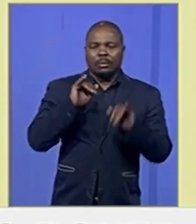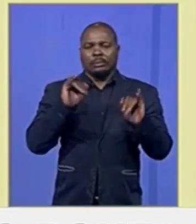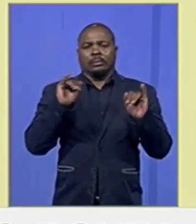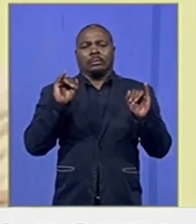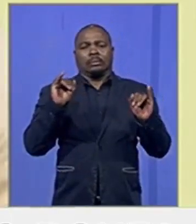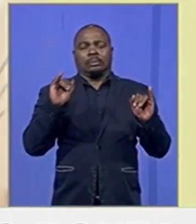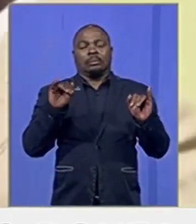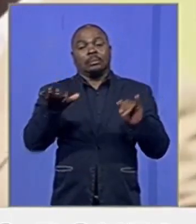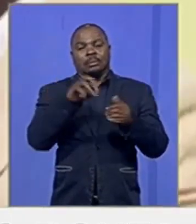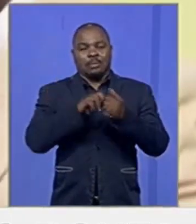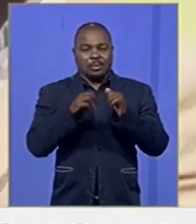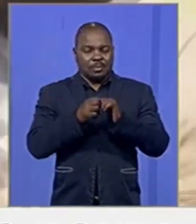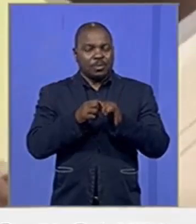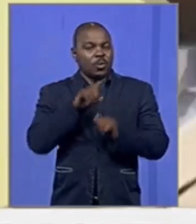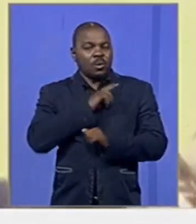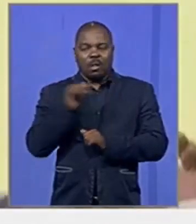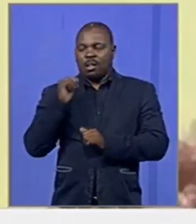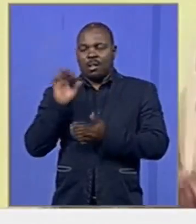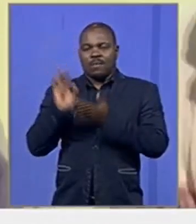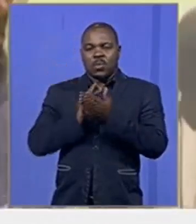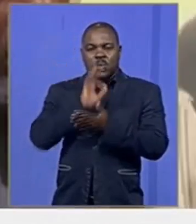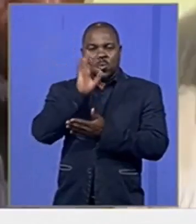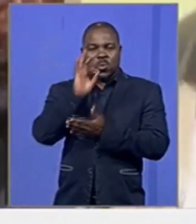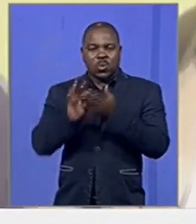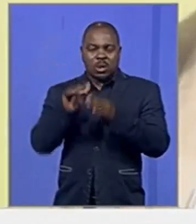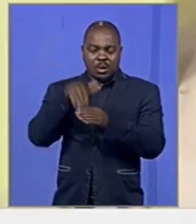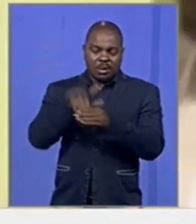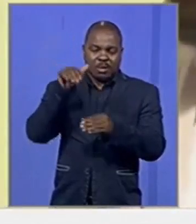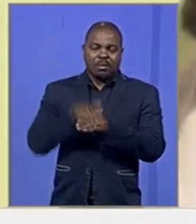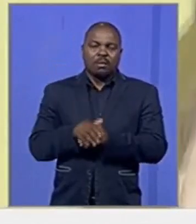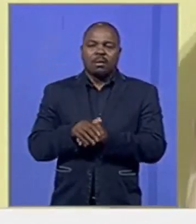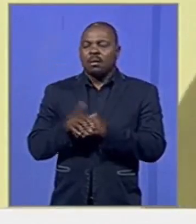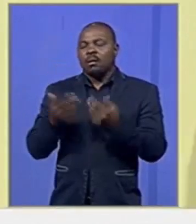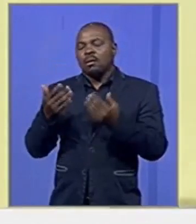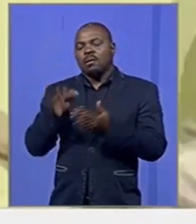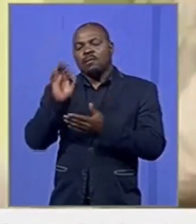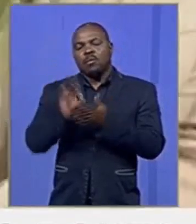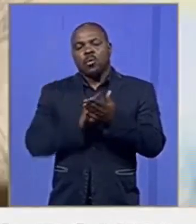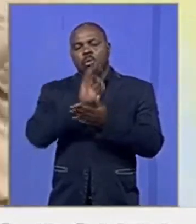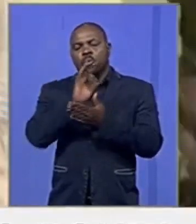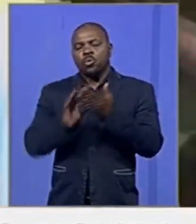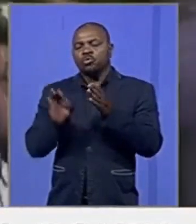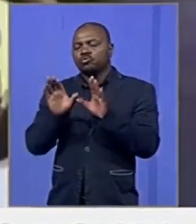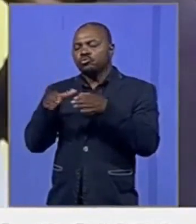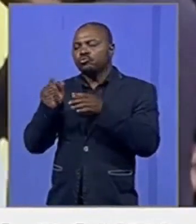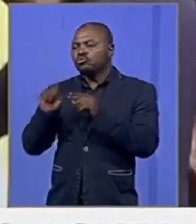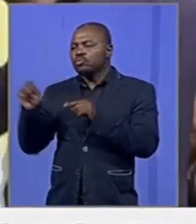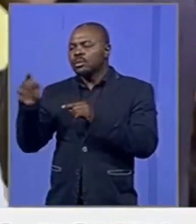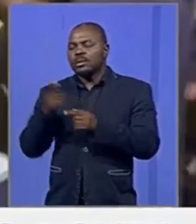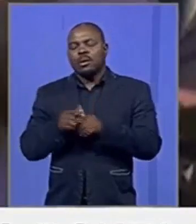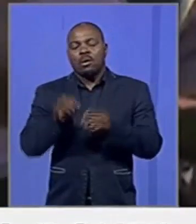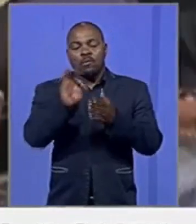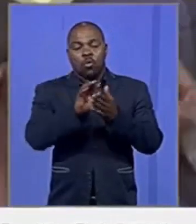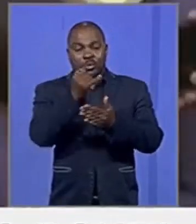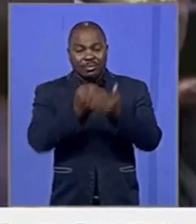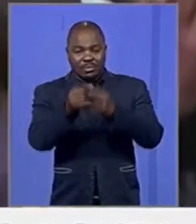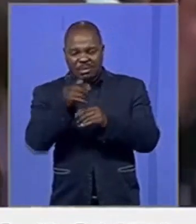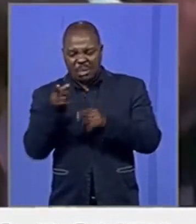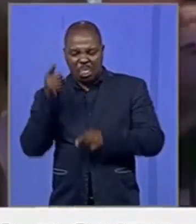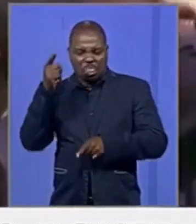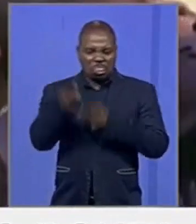ka Zimbabwe go latela dikgetho. Baemedi ba dikgetho ka Zimbabwe ba sotše ka bogale komishini ya dikgetho ka